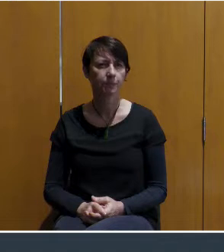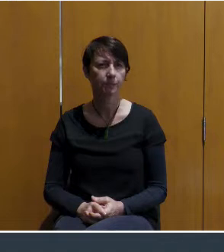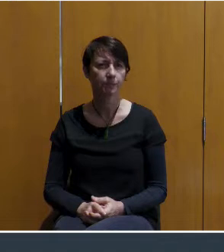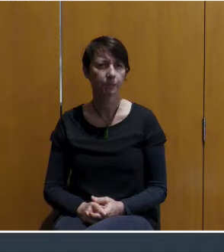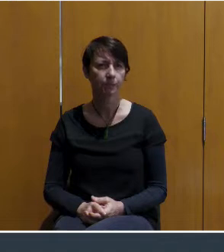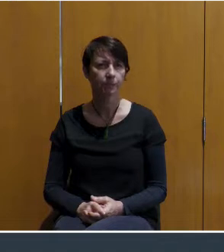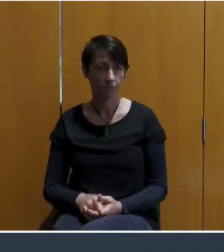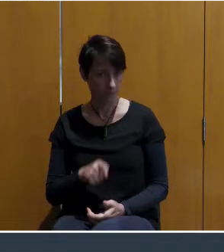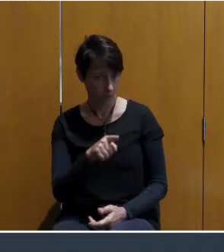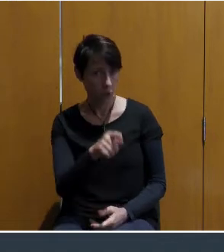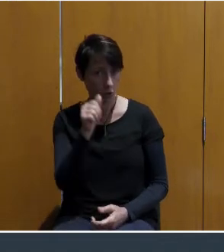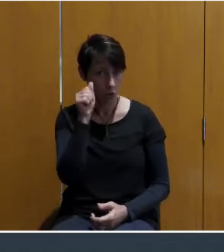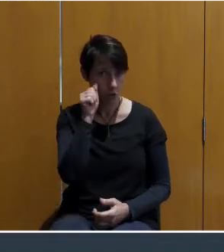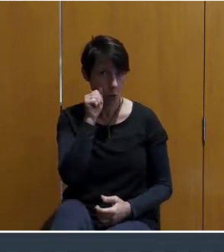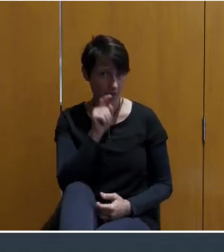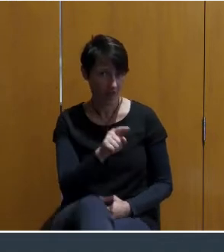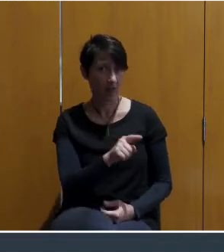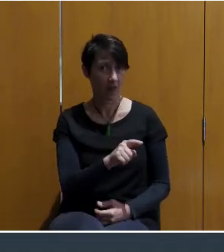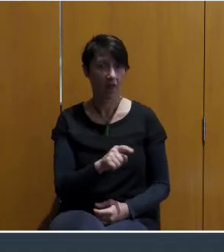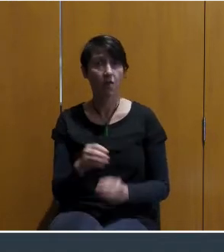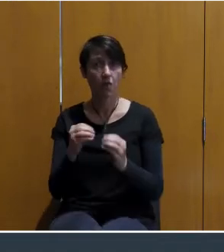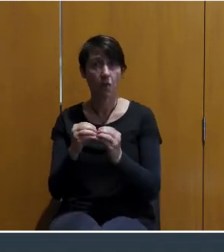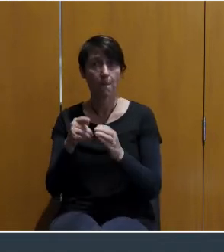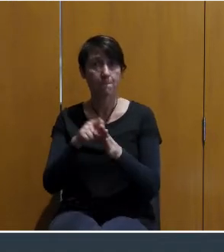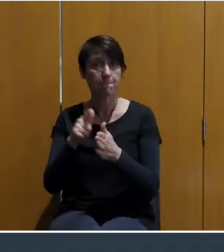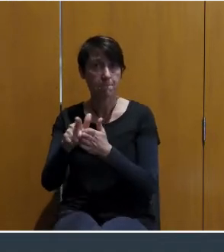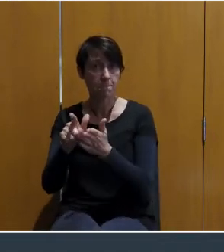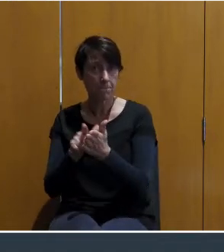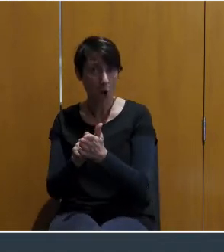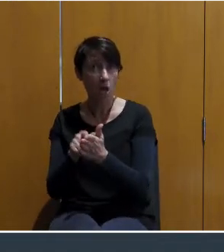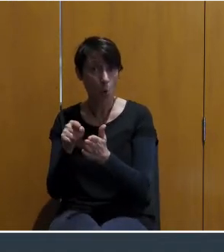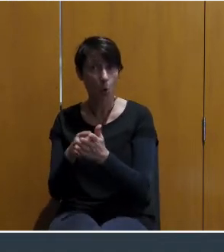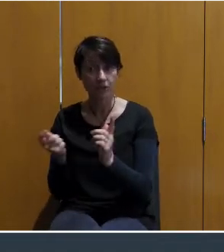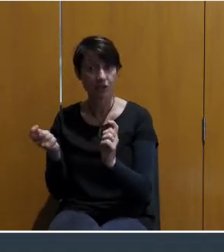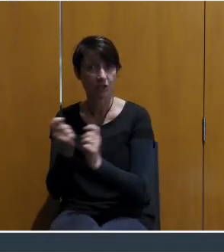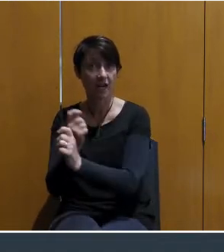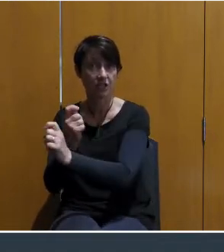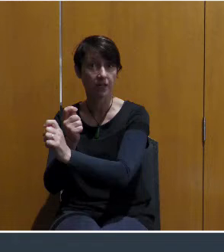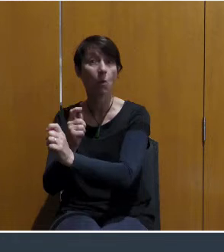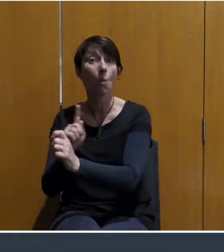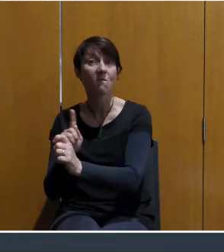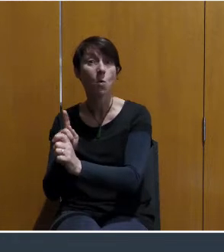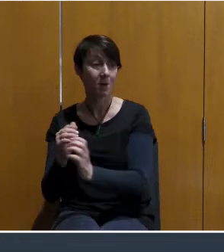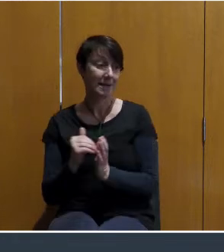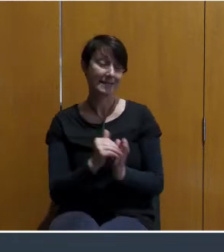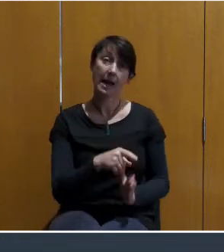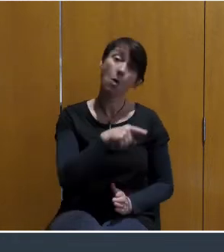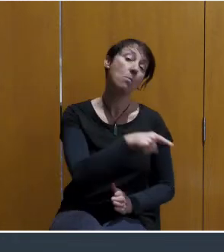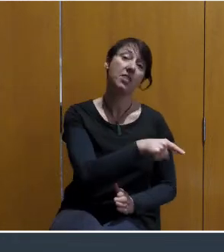team because they believe it would allow them to exercise their duties more effectively, acknowledging, of course,